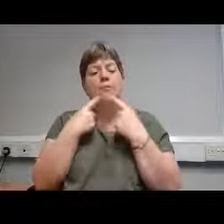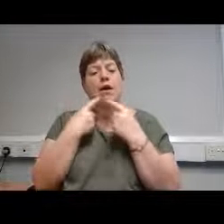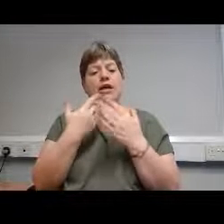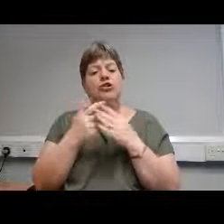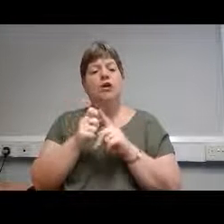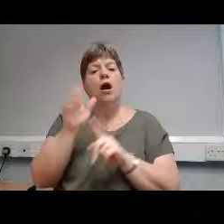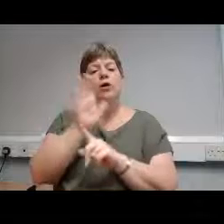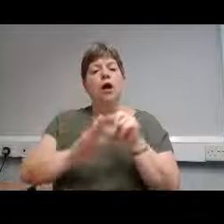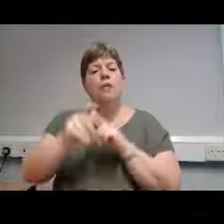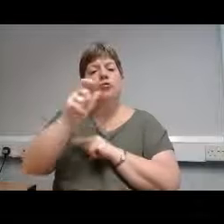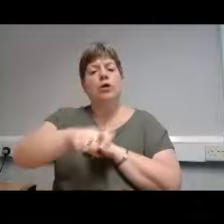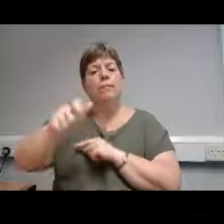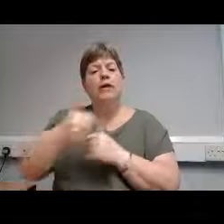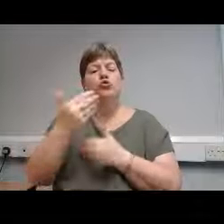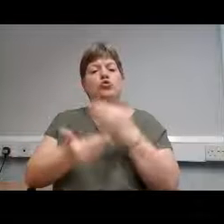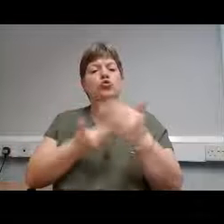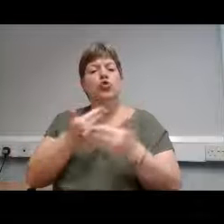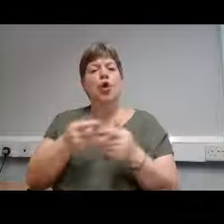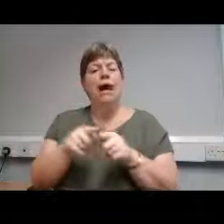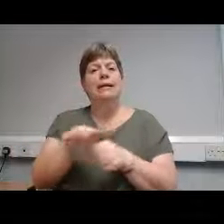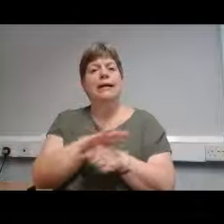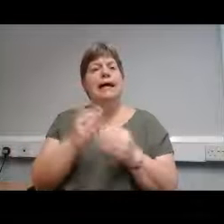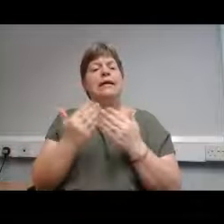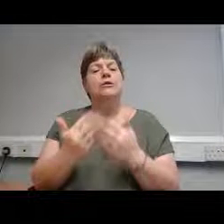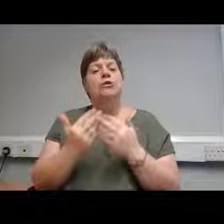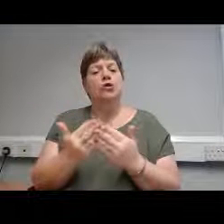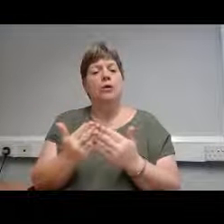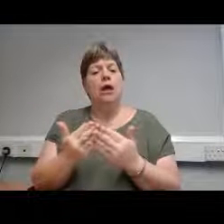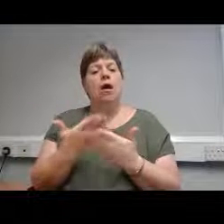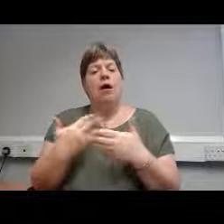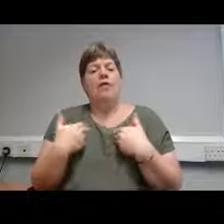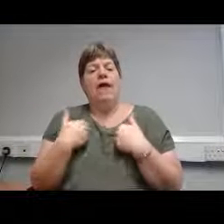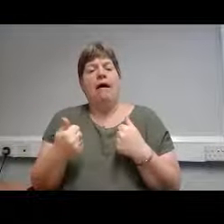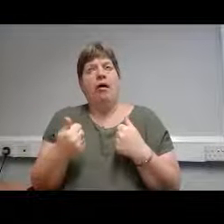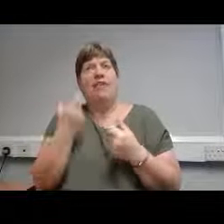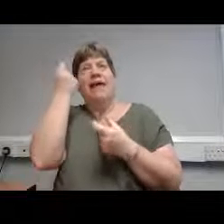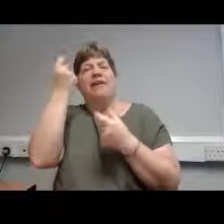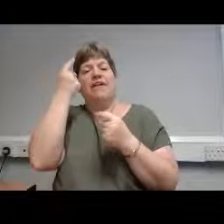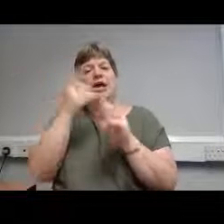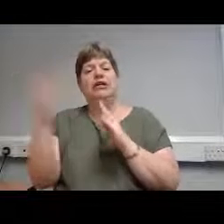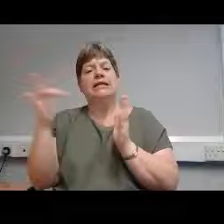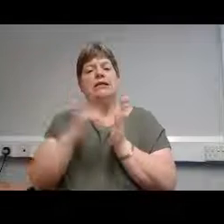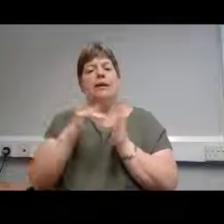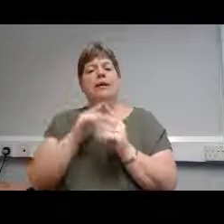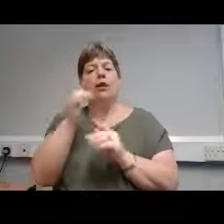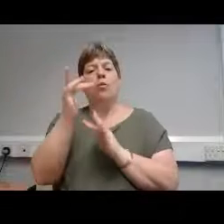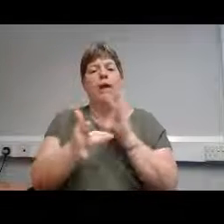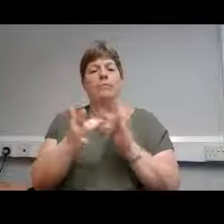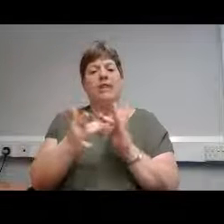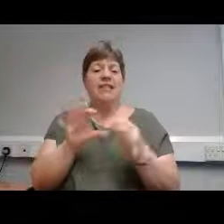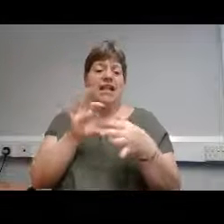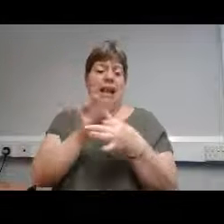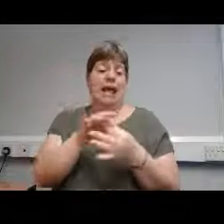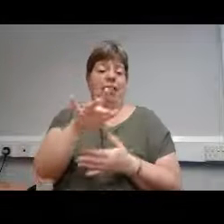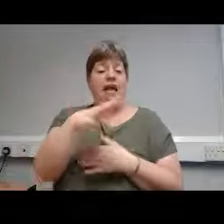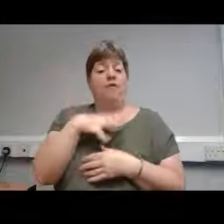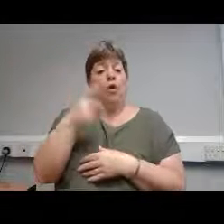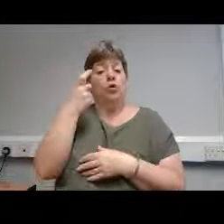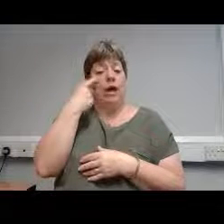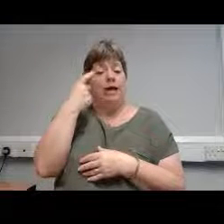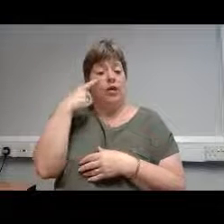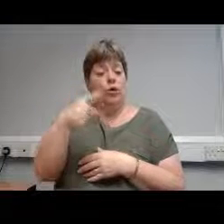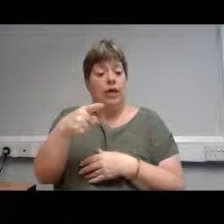patient stories and case studies on the Health Innovation East Midlands website, and I've just popped a link there if you wanted to look at those. We've got